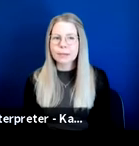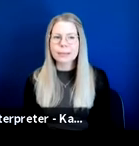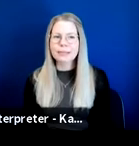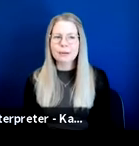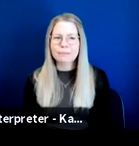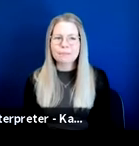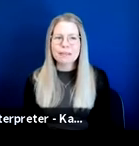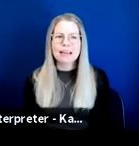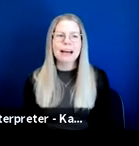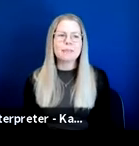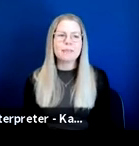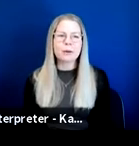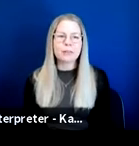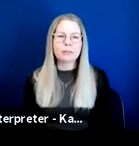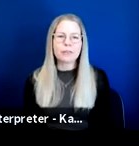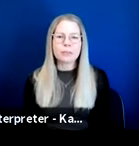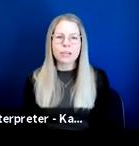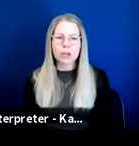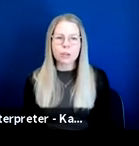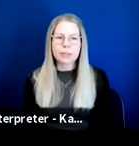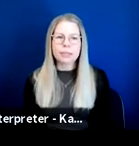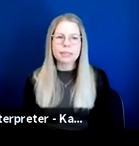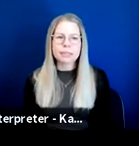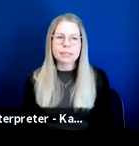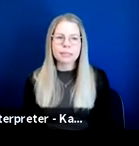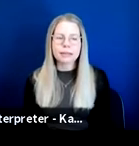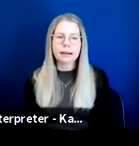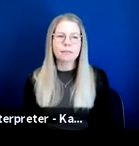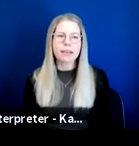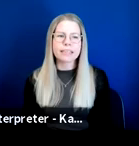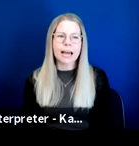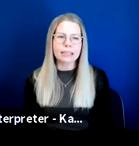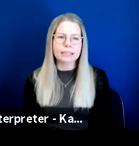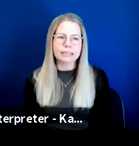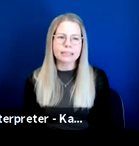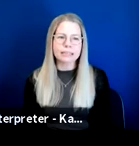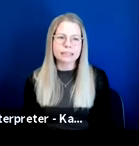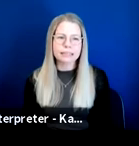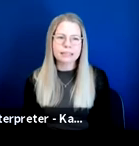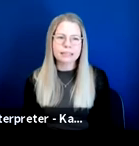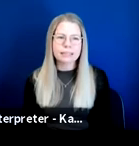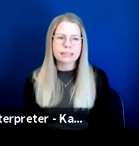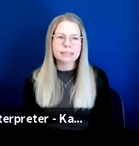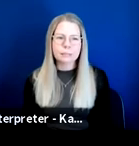just that one. So I'm even going through government documents, filing taxes,